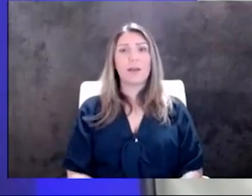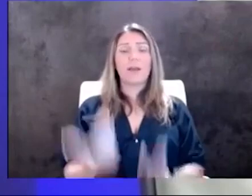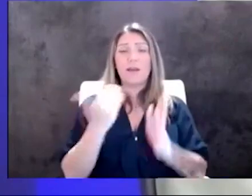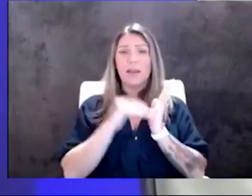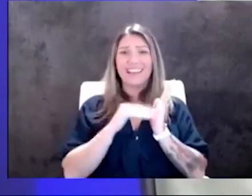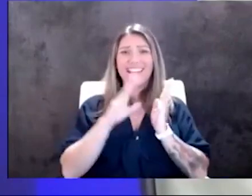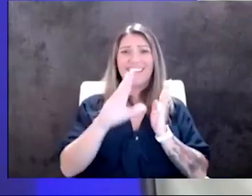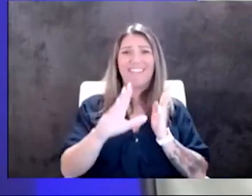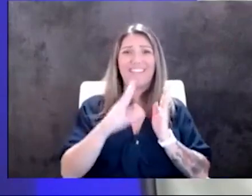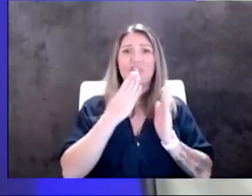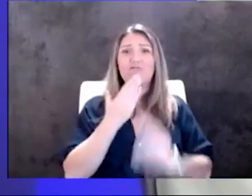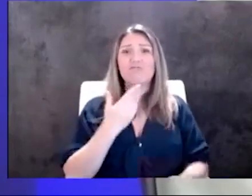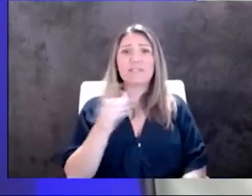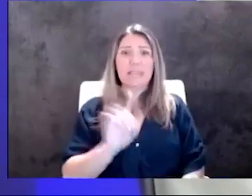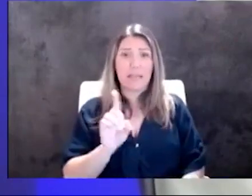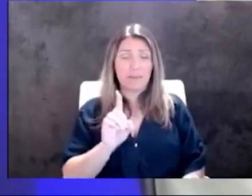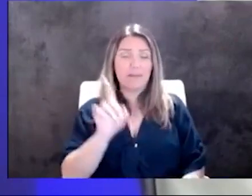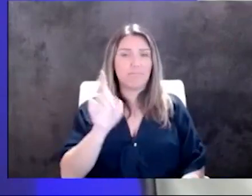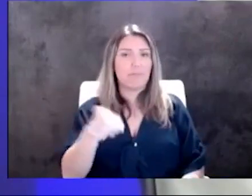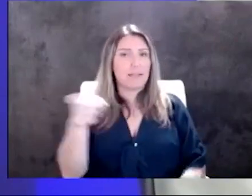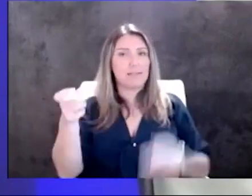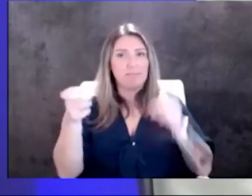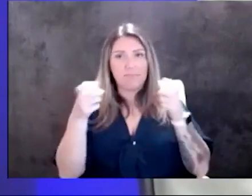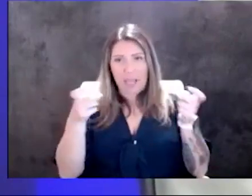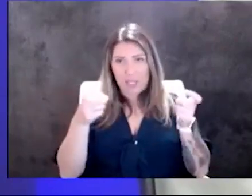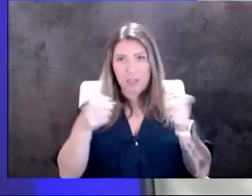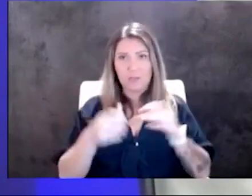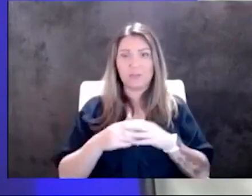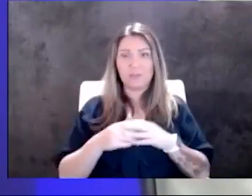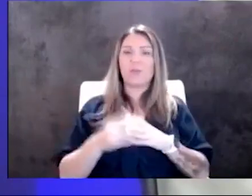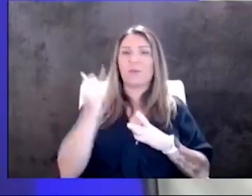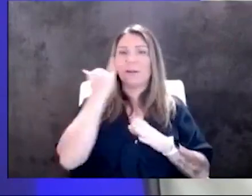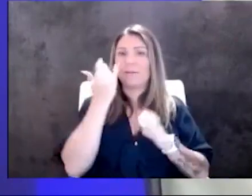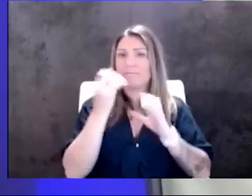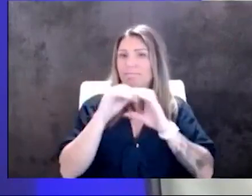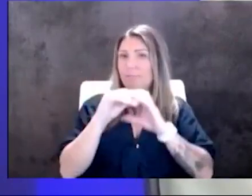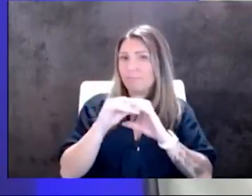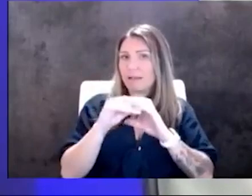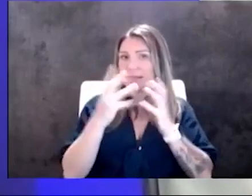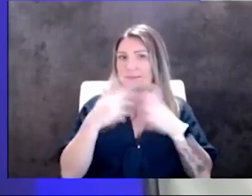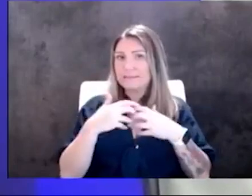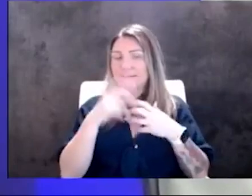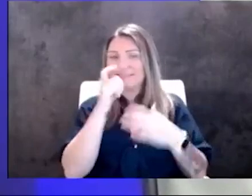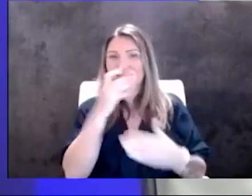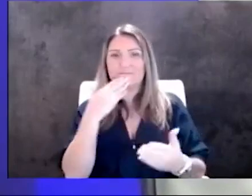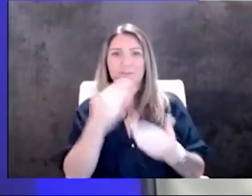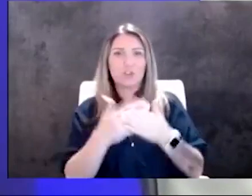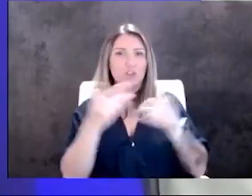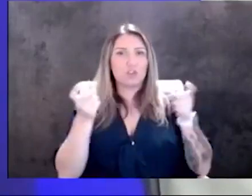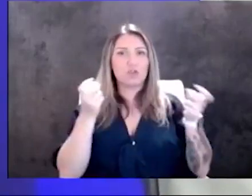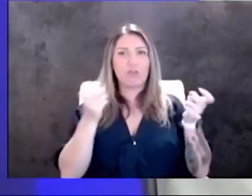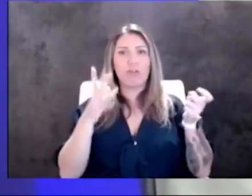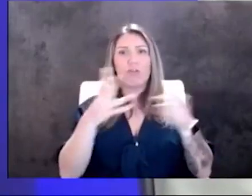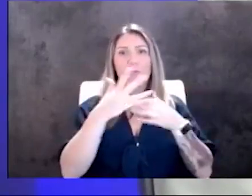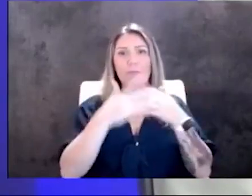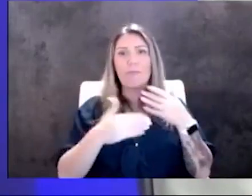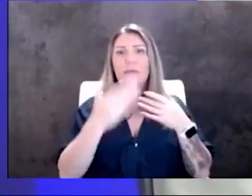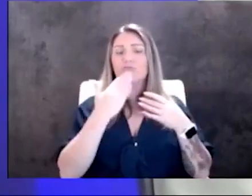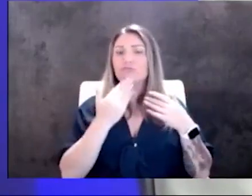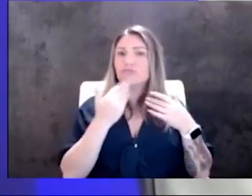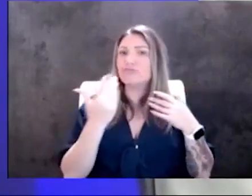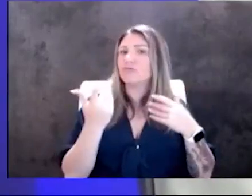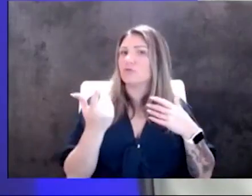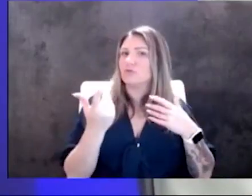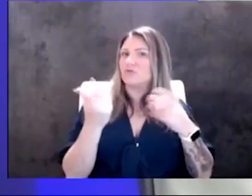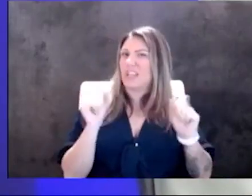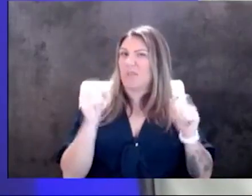diabetes is very well managed. So, if we were implanting these devices and people that didn't have good control of their blood sugars and those kind of things, they could be at a little increased